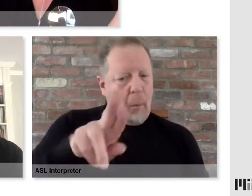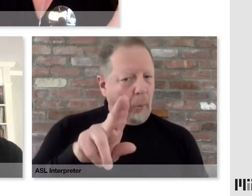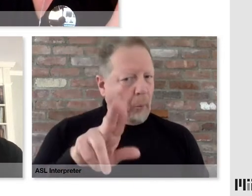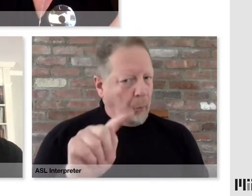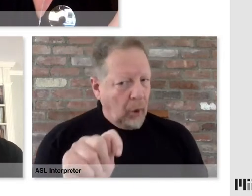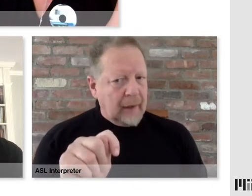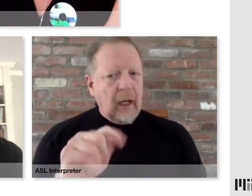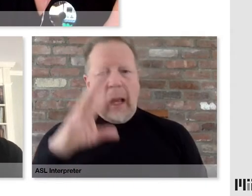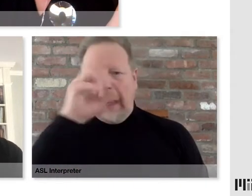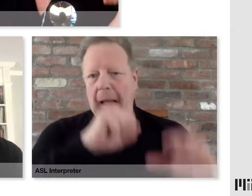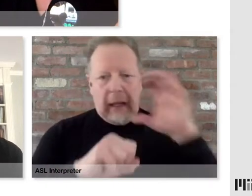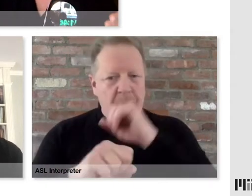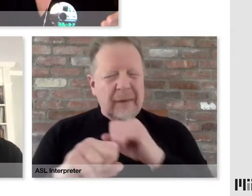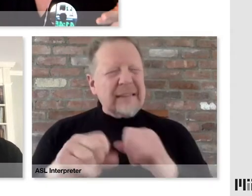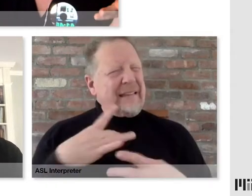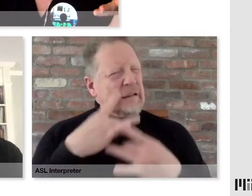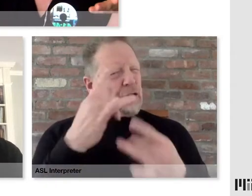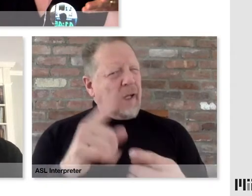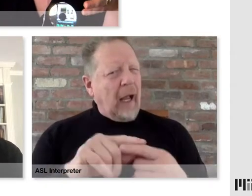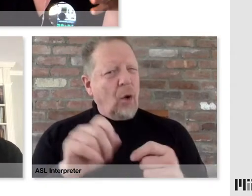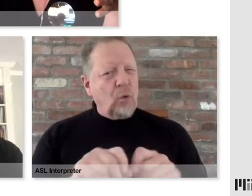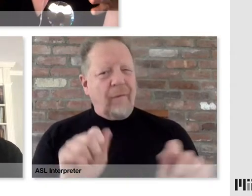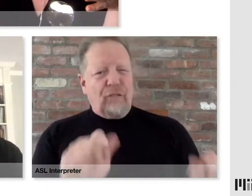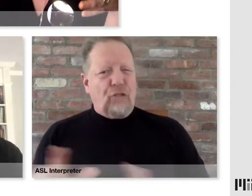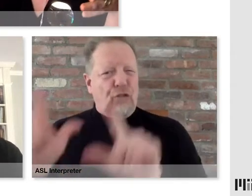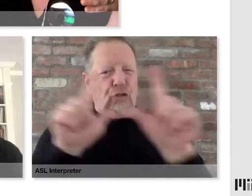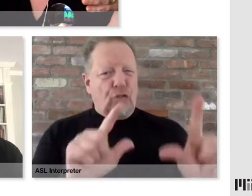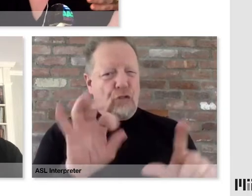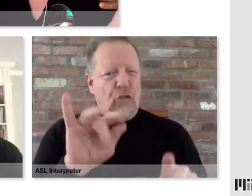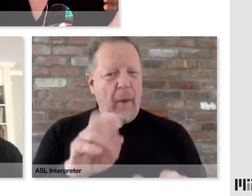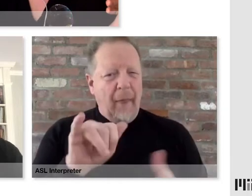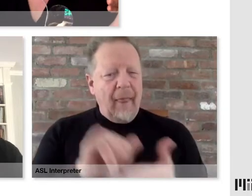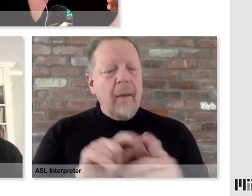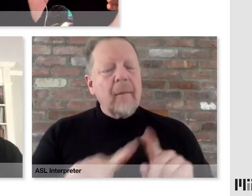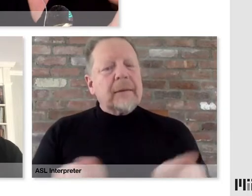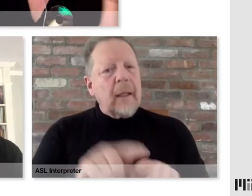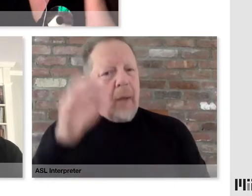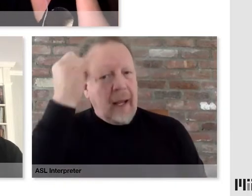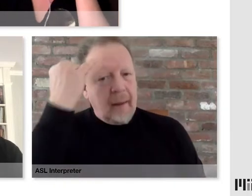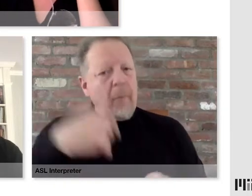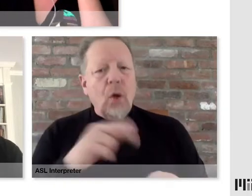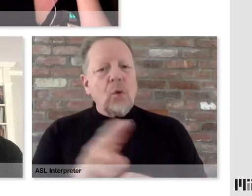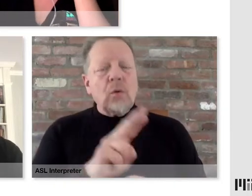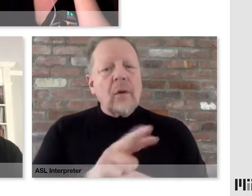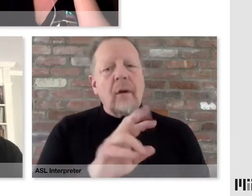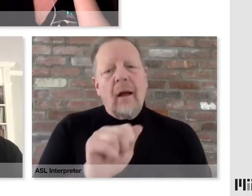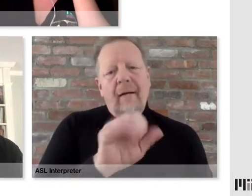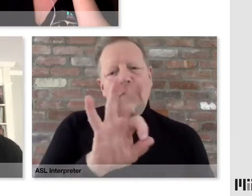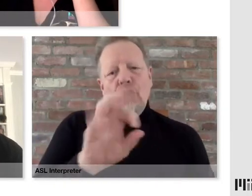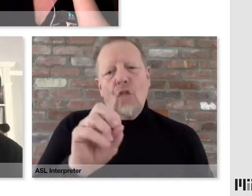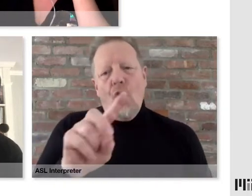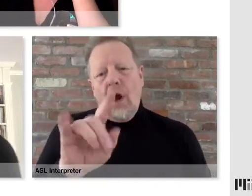interesting way to frame. It's like the same idea, but it's for me, I use the word affordance, I guess.